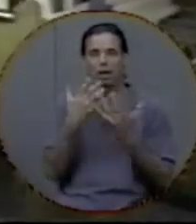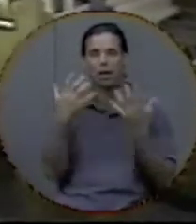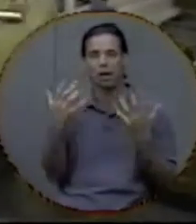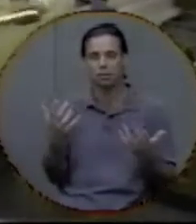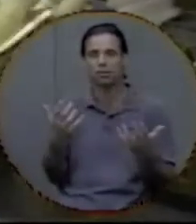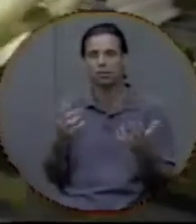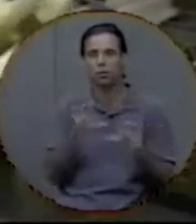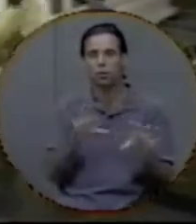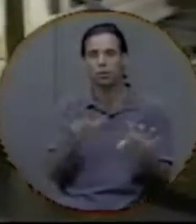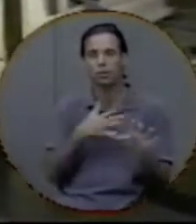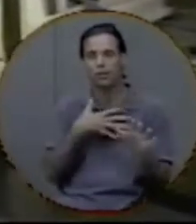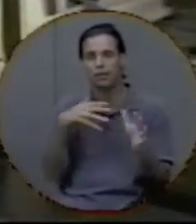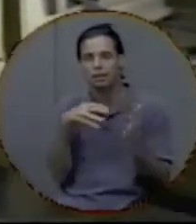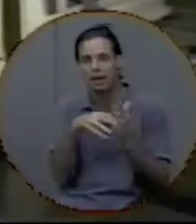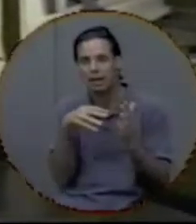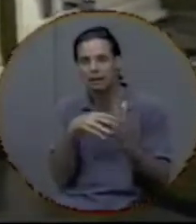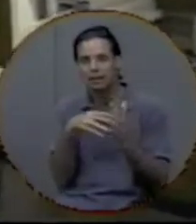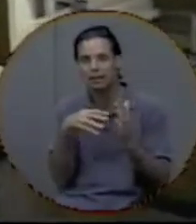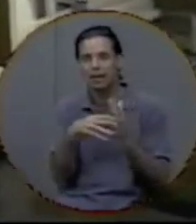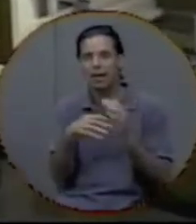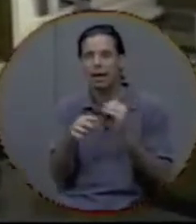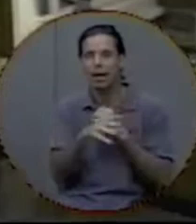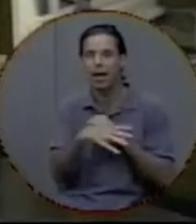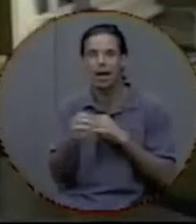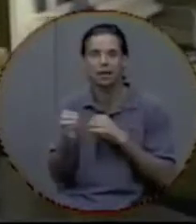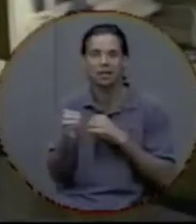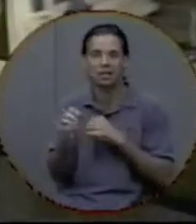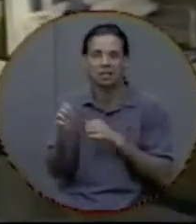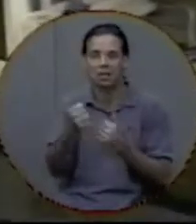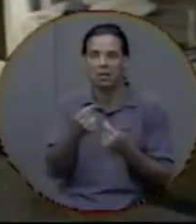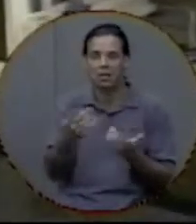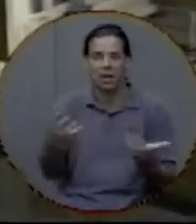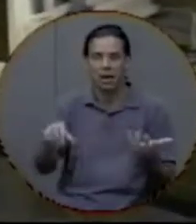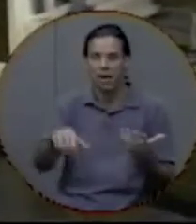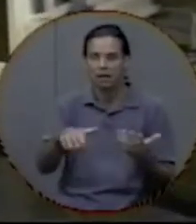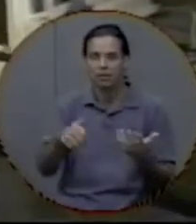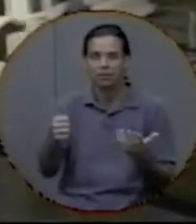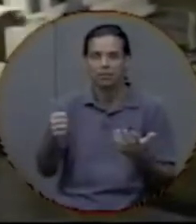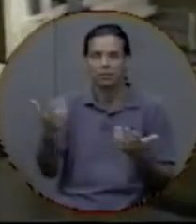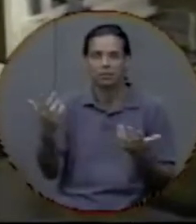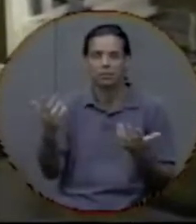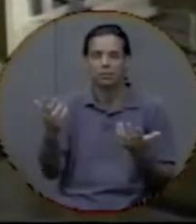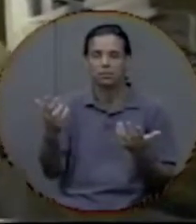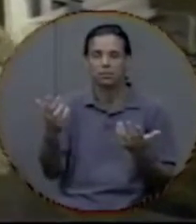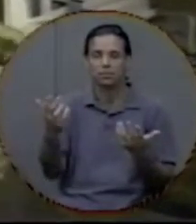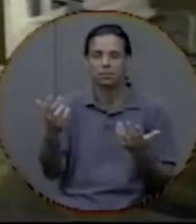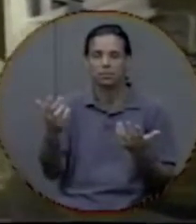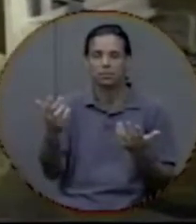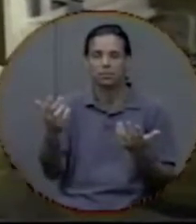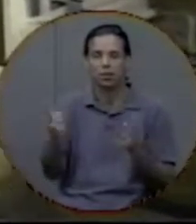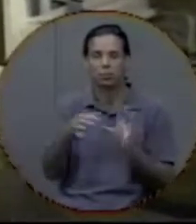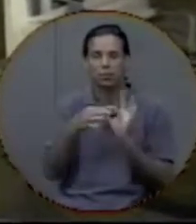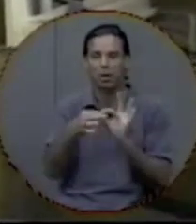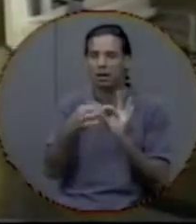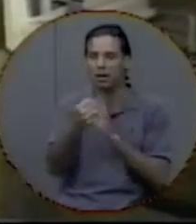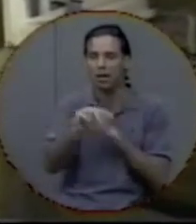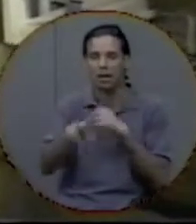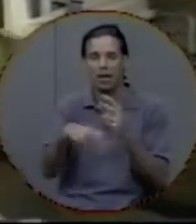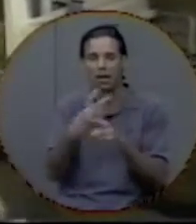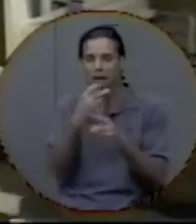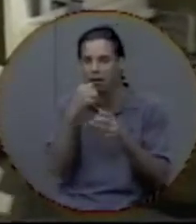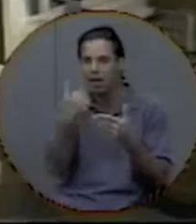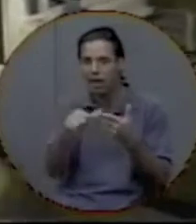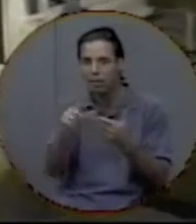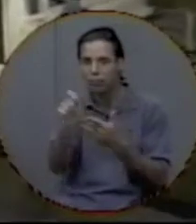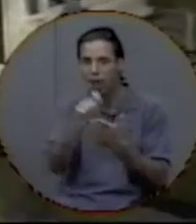to do my studies and just about anything else regarding any type of letter